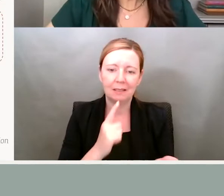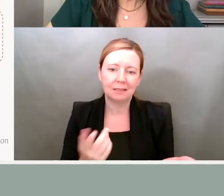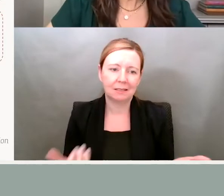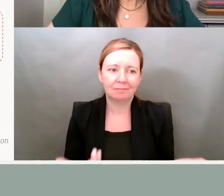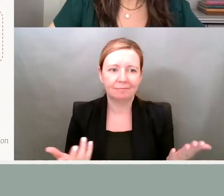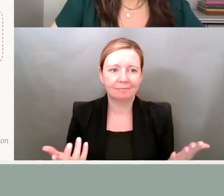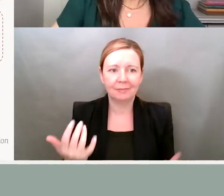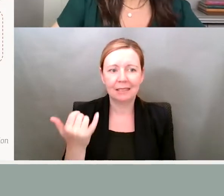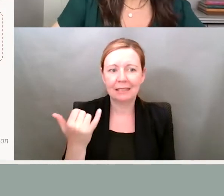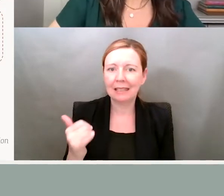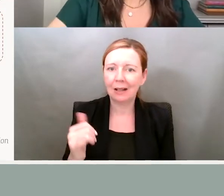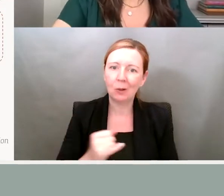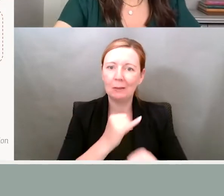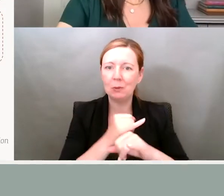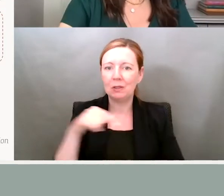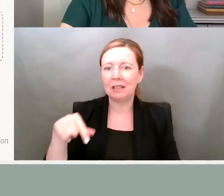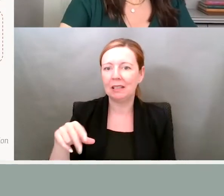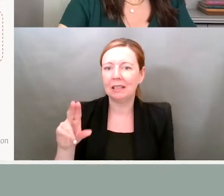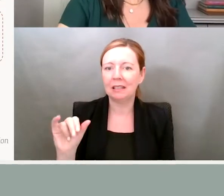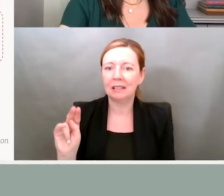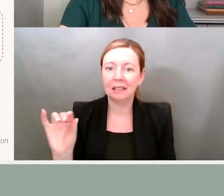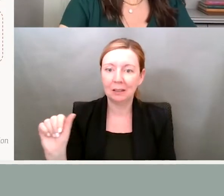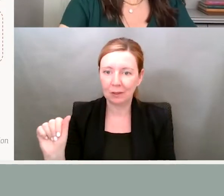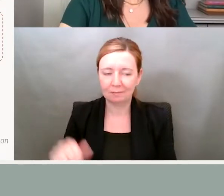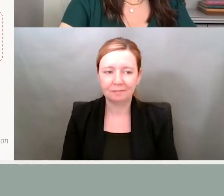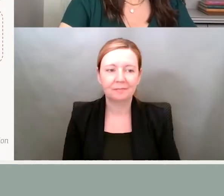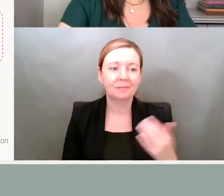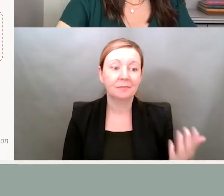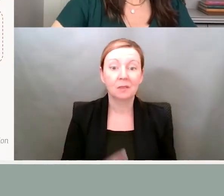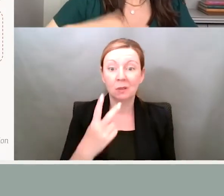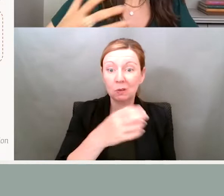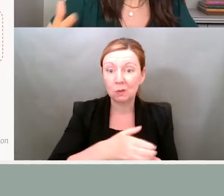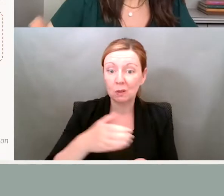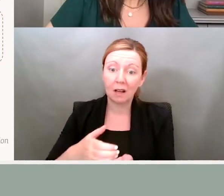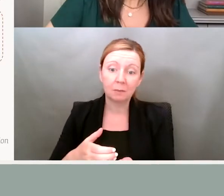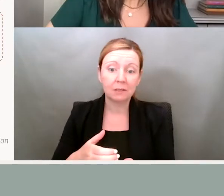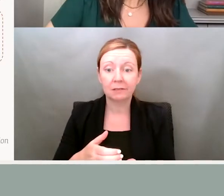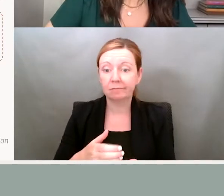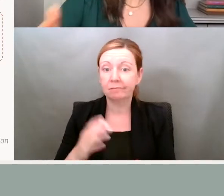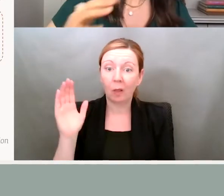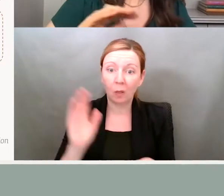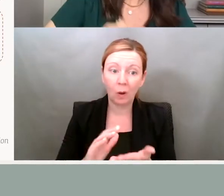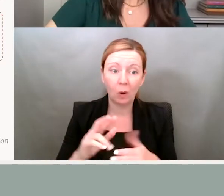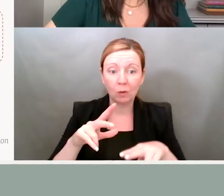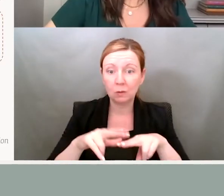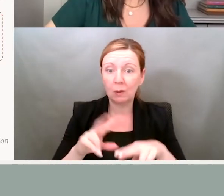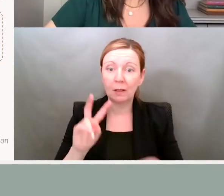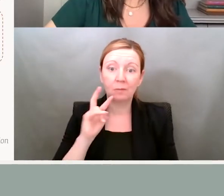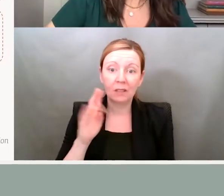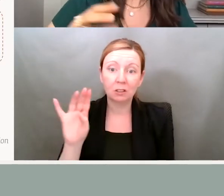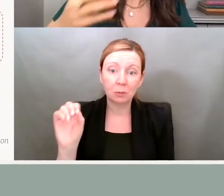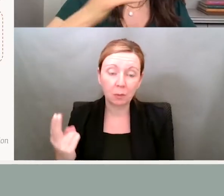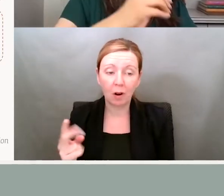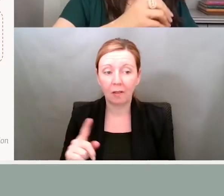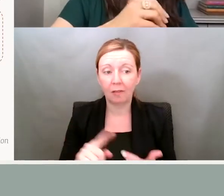a yellow immunity quinoa. So what you would do is take 2 cups of, let's say, low sodium vegetable broth, 1